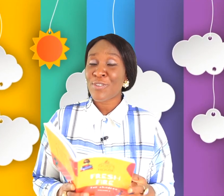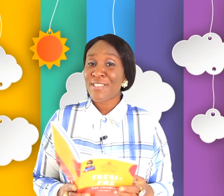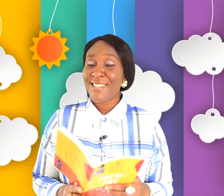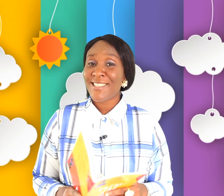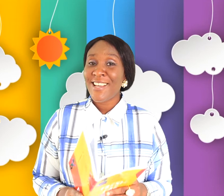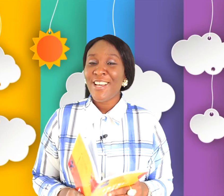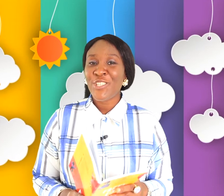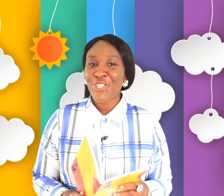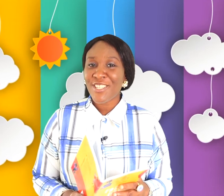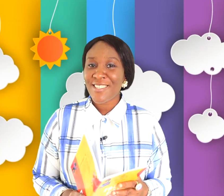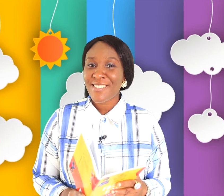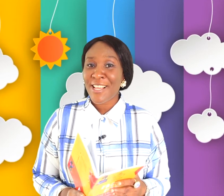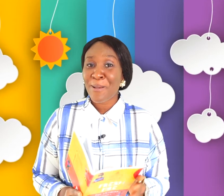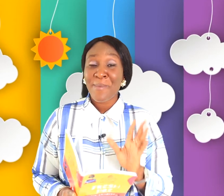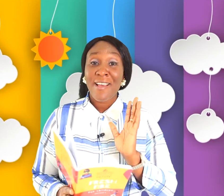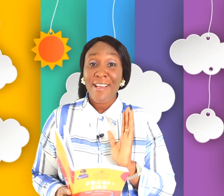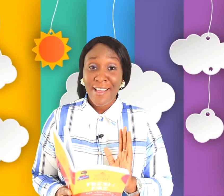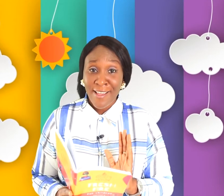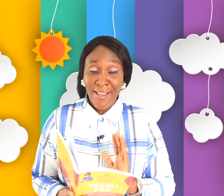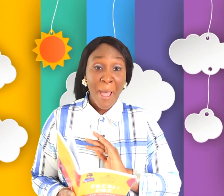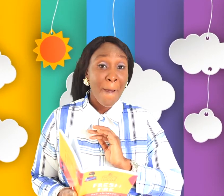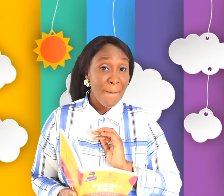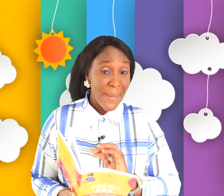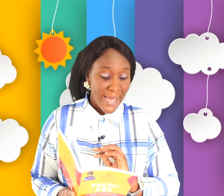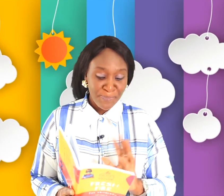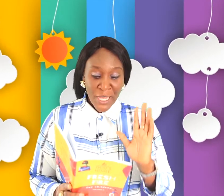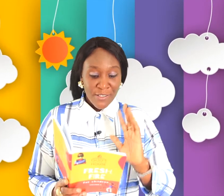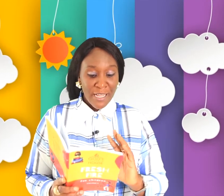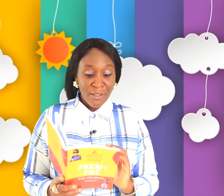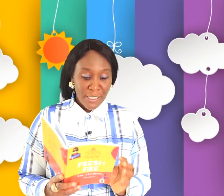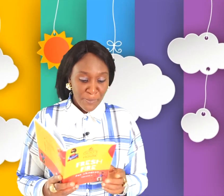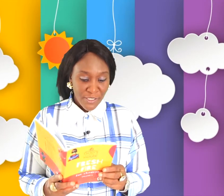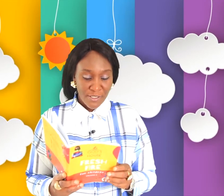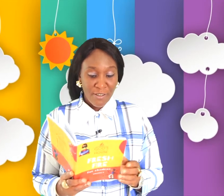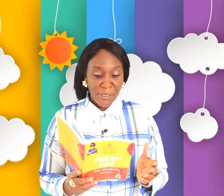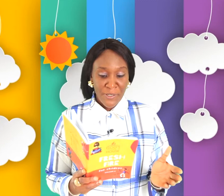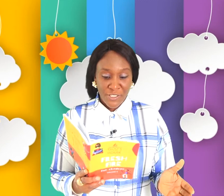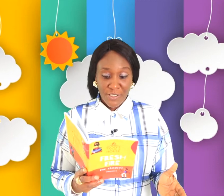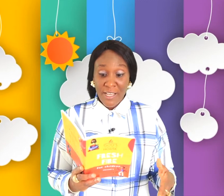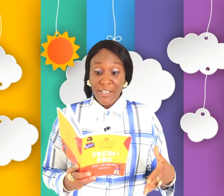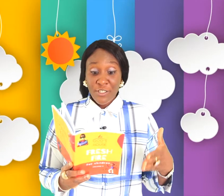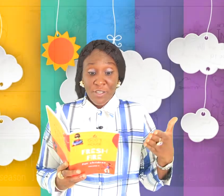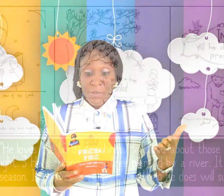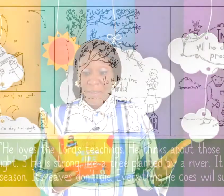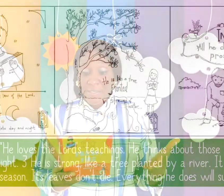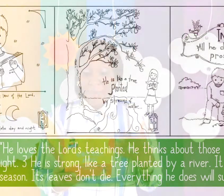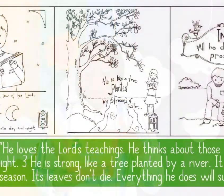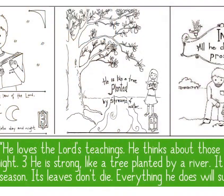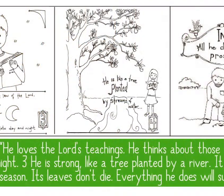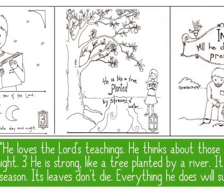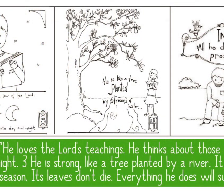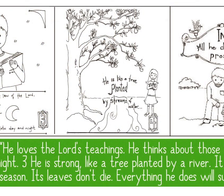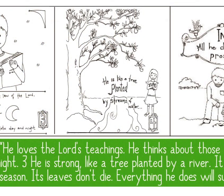will succeed. In Jesus' name, amen. So now look at the pictures. Look at the pictures. It just talks about the